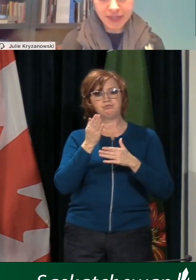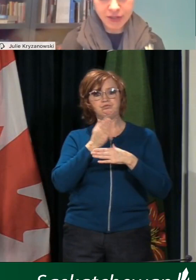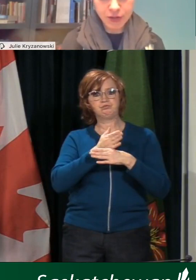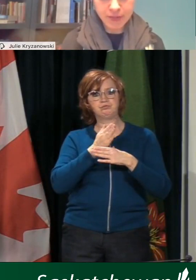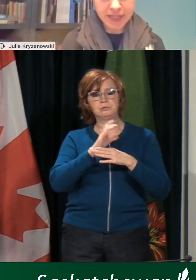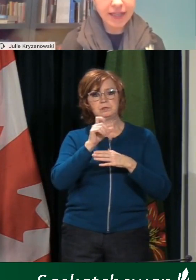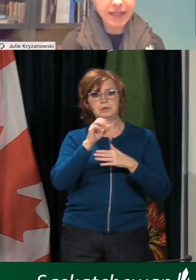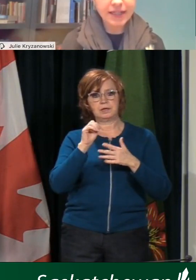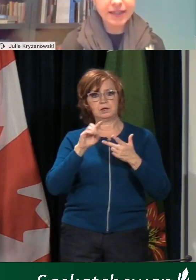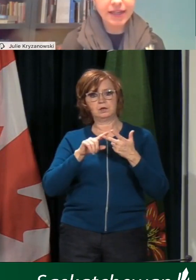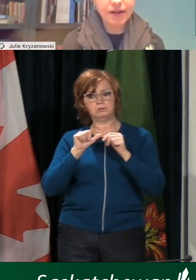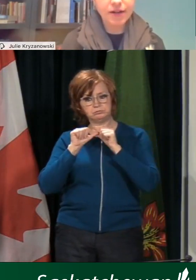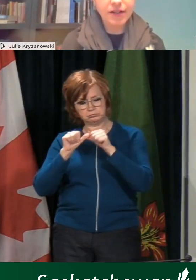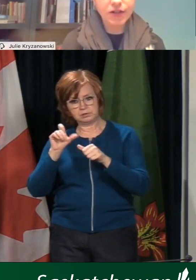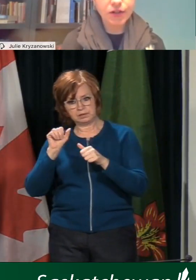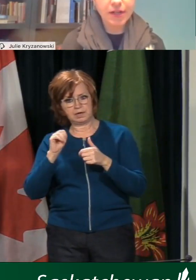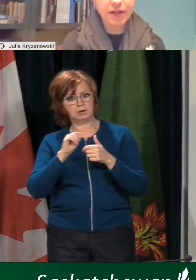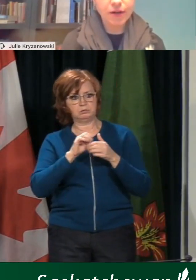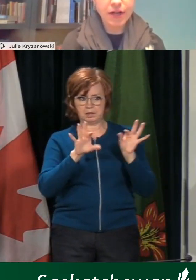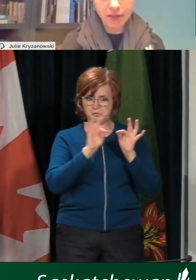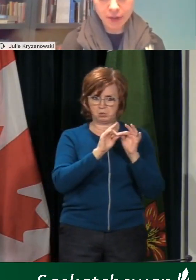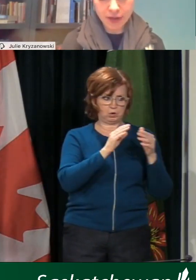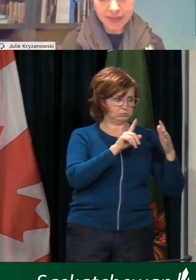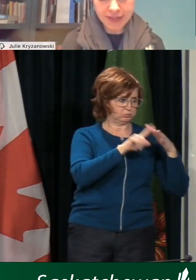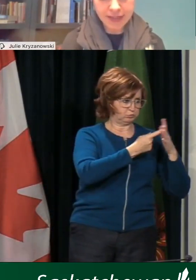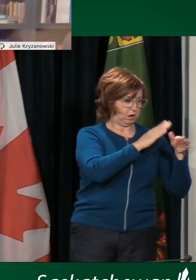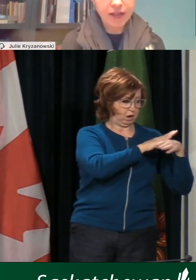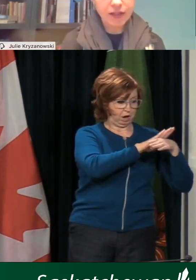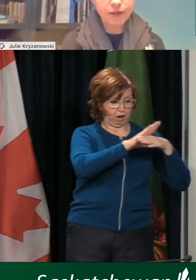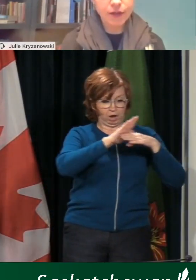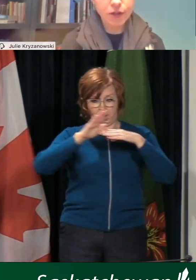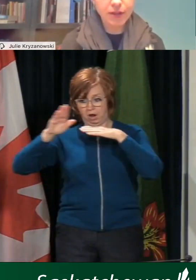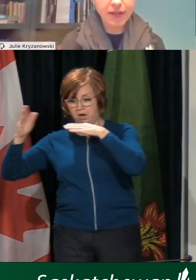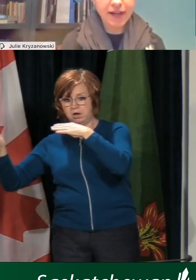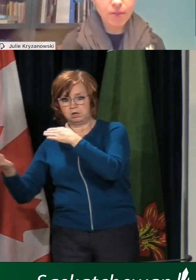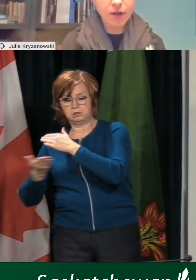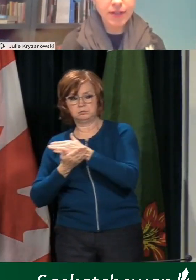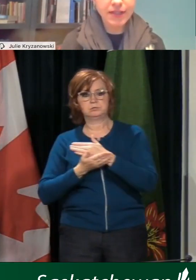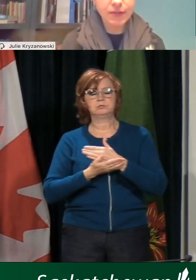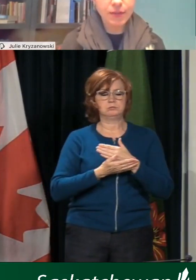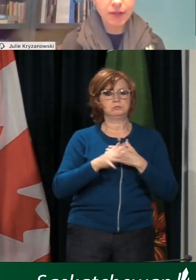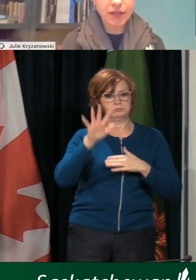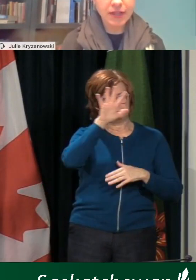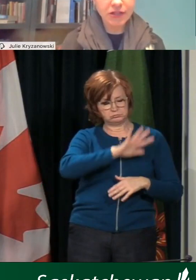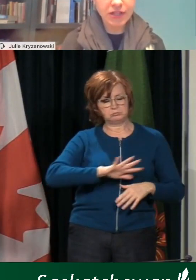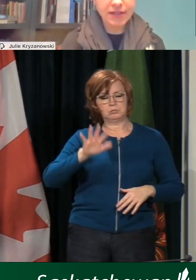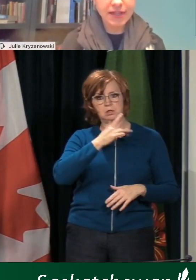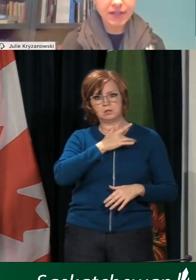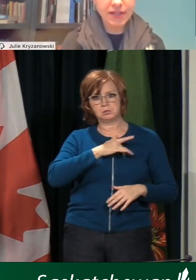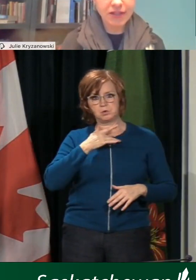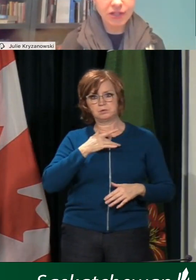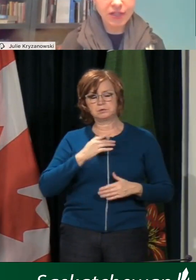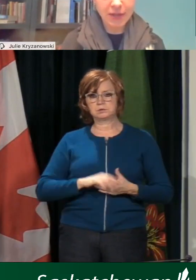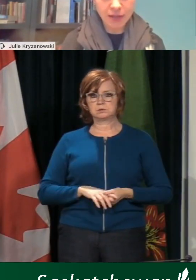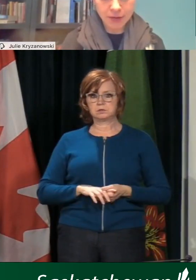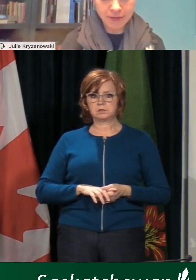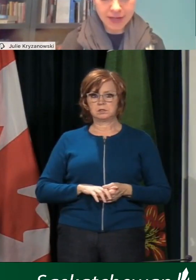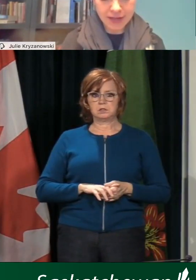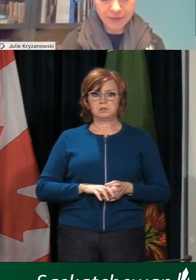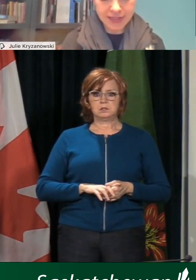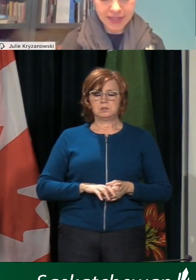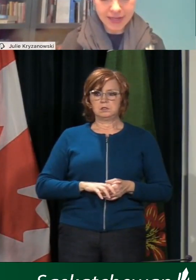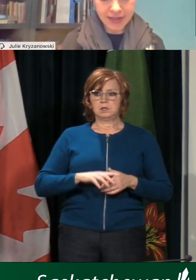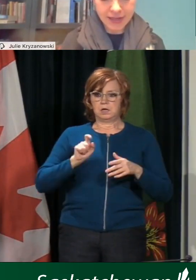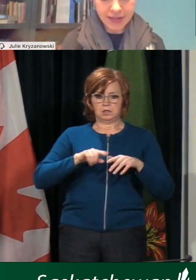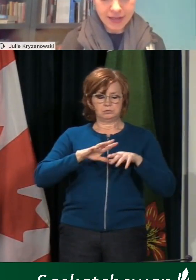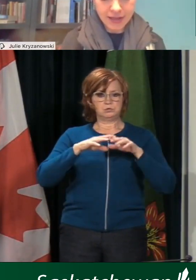and treatment sites that are distributed across the province, through virtual care models with more clinicians and sessions being provided every